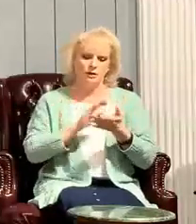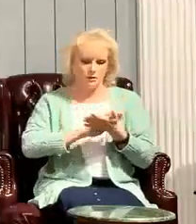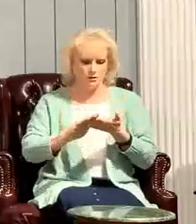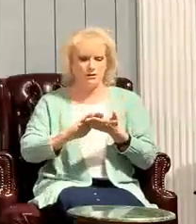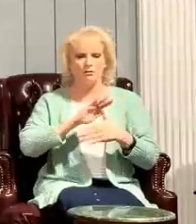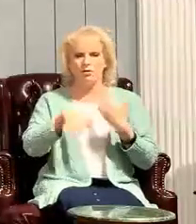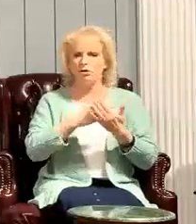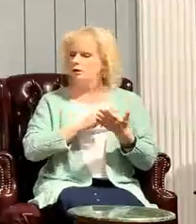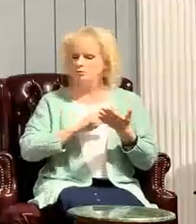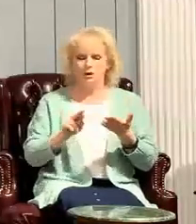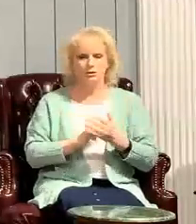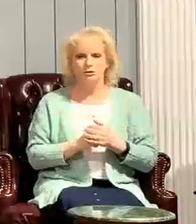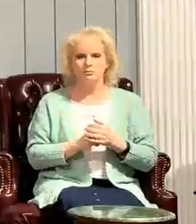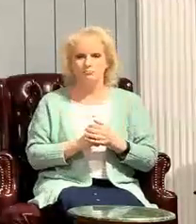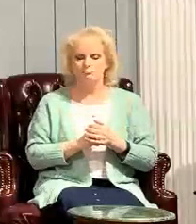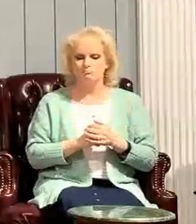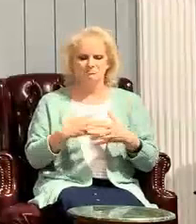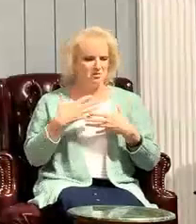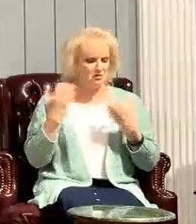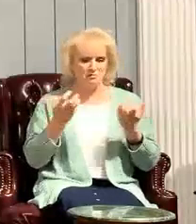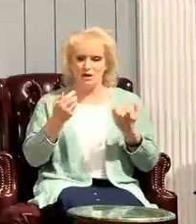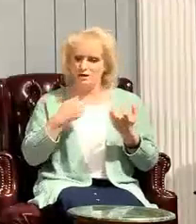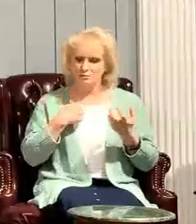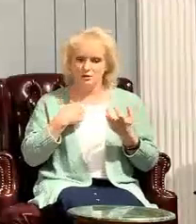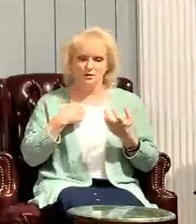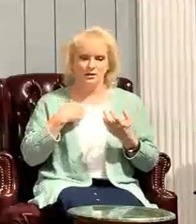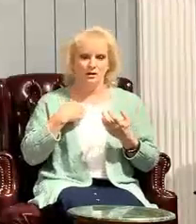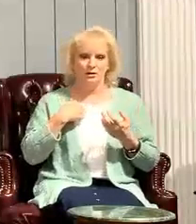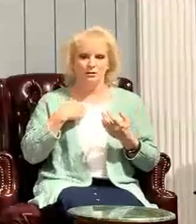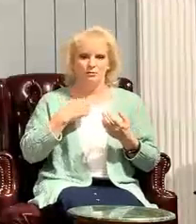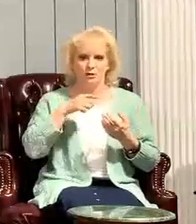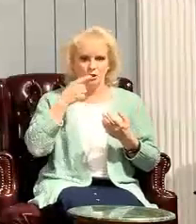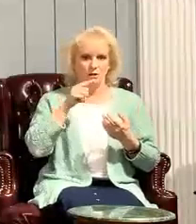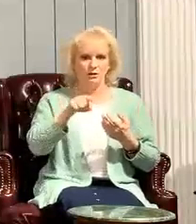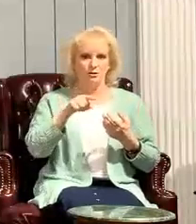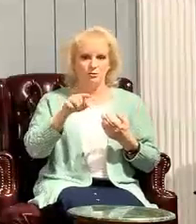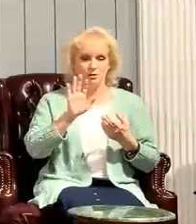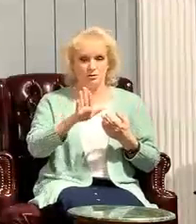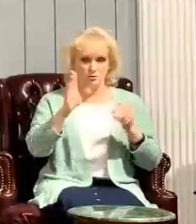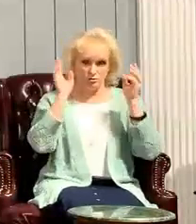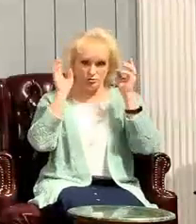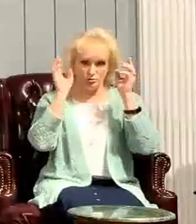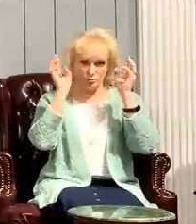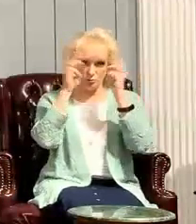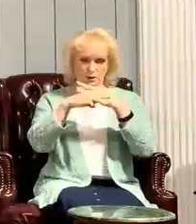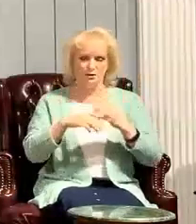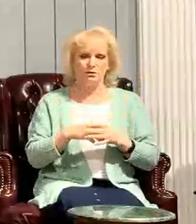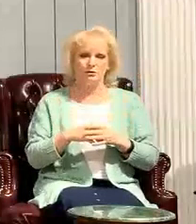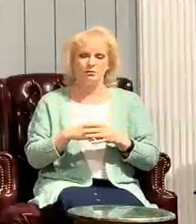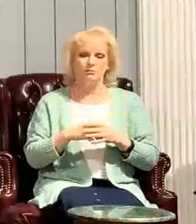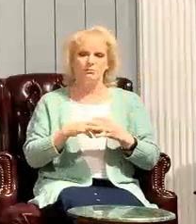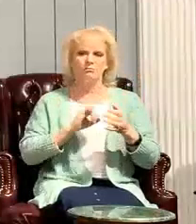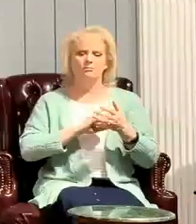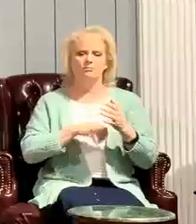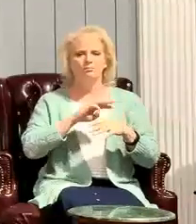us from all unrighteousness. So don't get upset at your preacher for telling you that you're wicked. What you ought to do instead is just humble